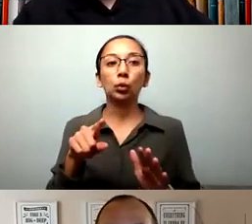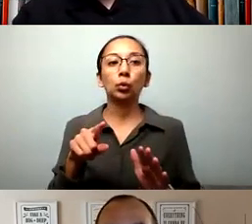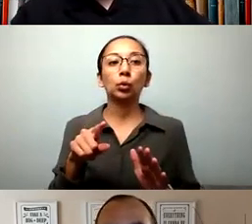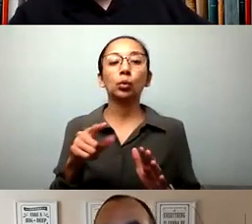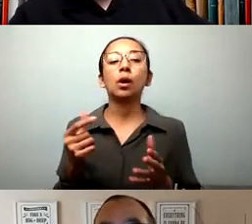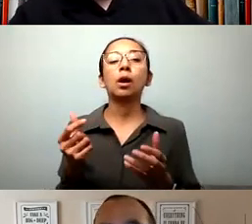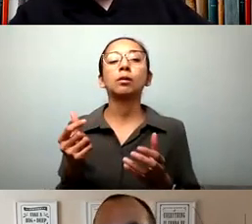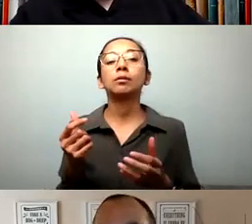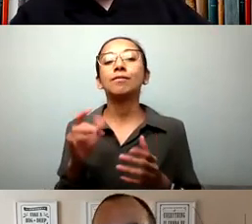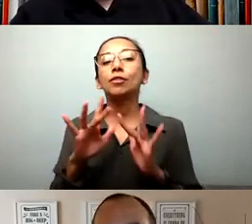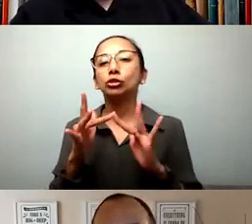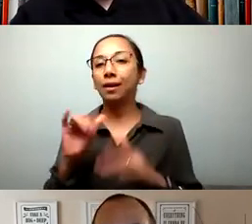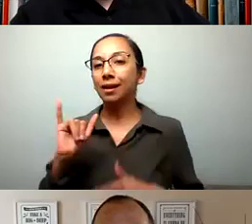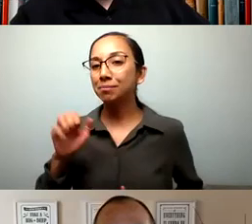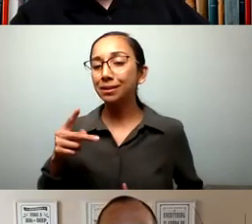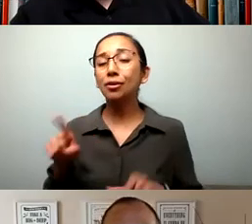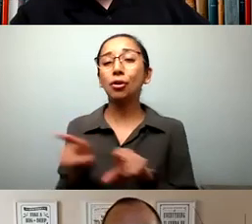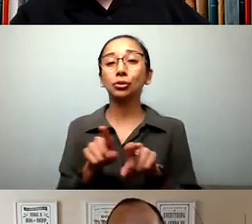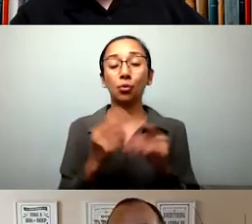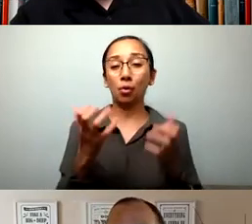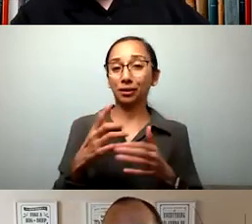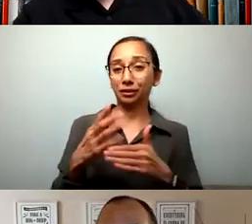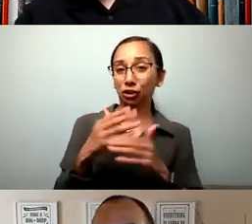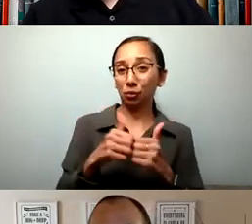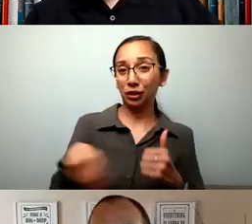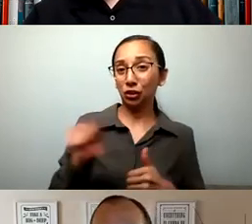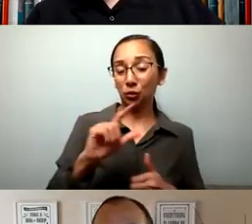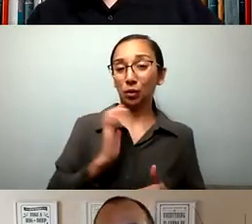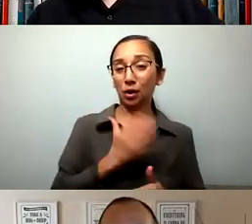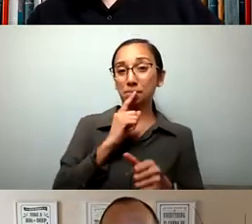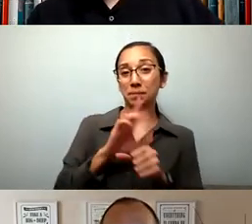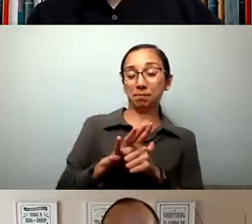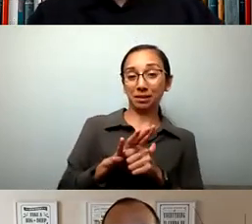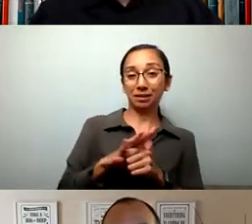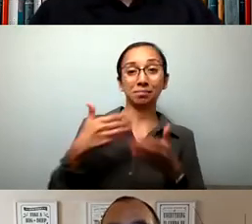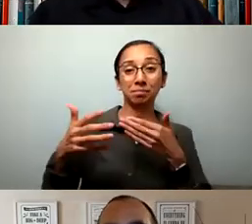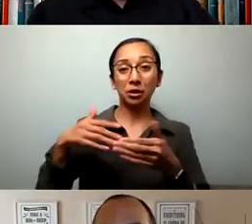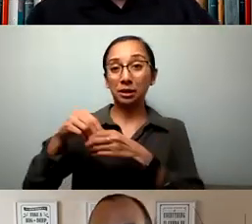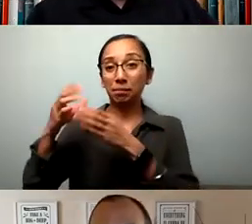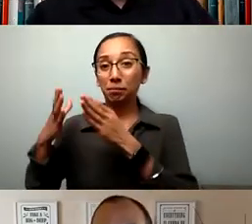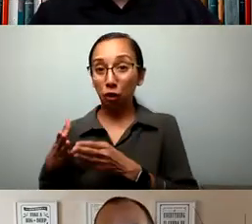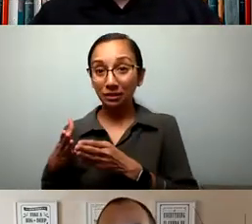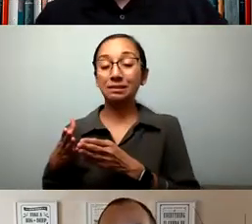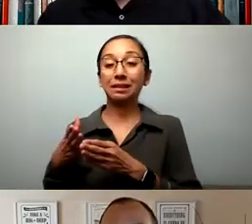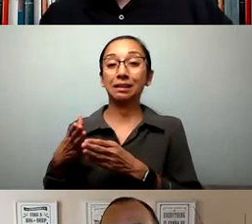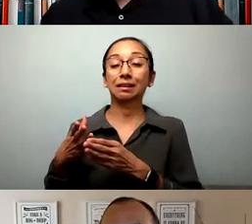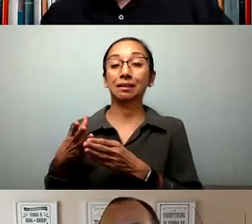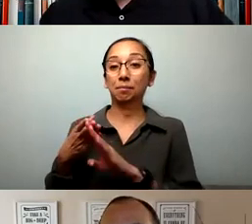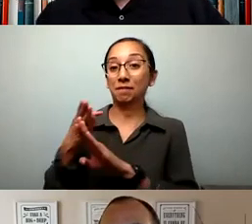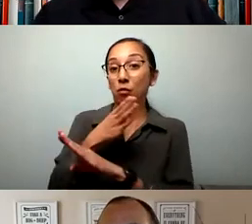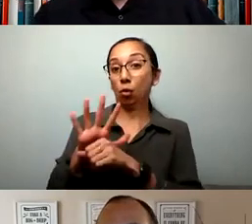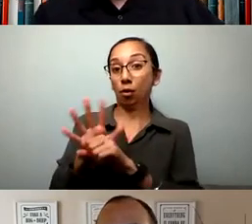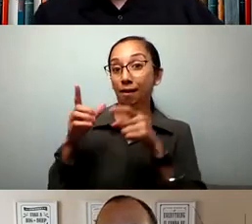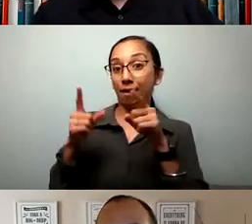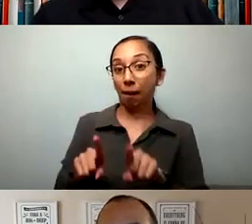IEPs, and a commitment that I also want to share with all of you that even in an in-person environment, in a post-pandemic environment, this is an option